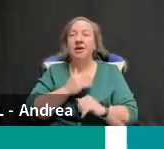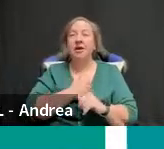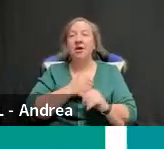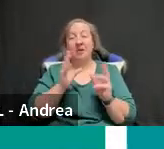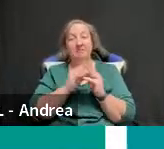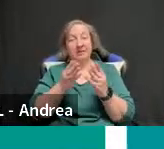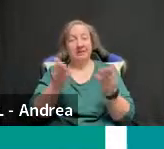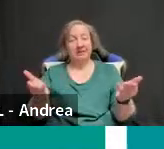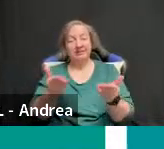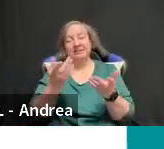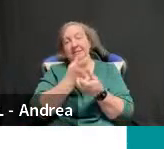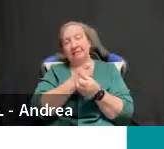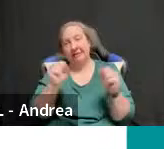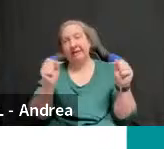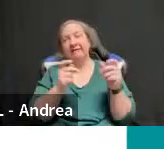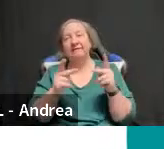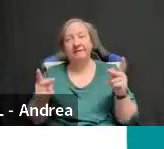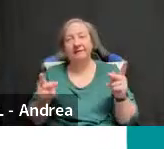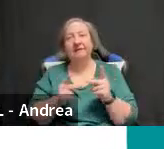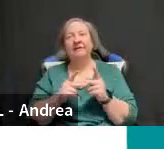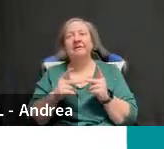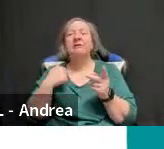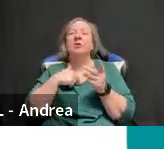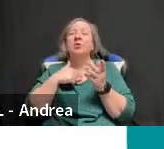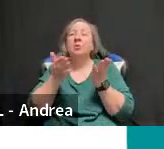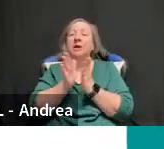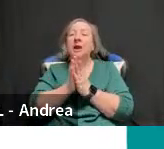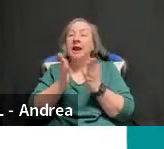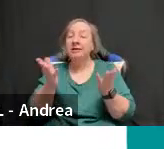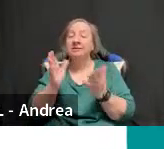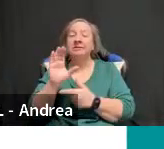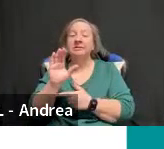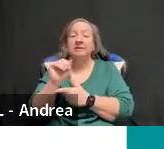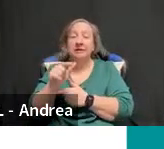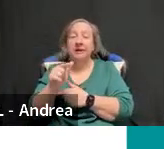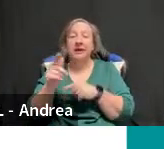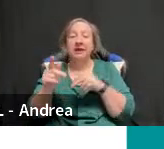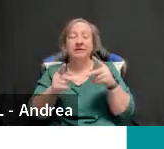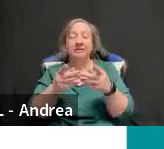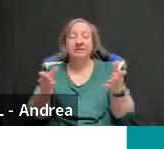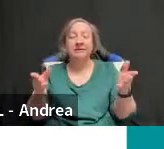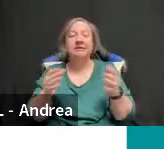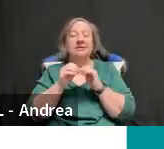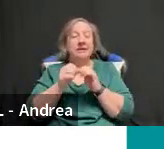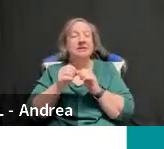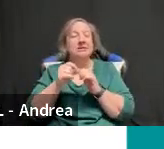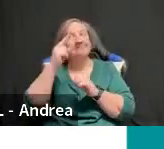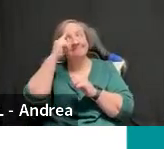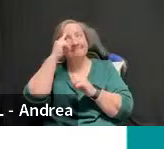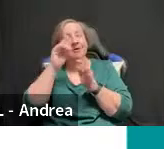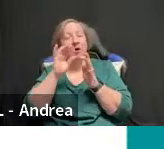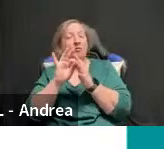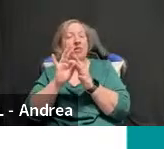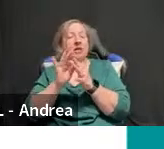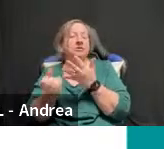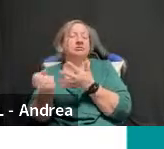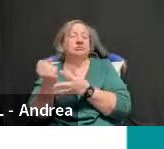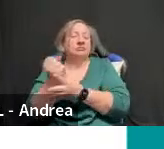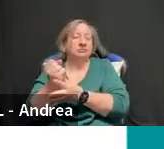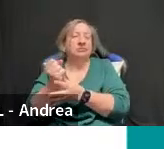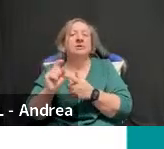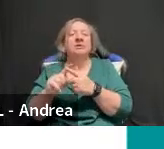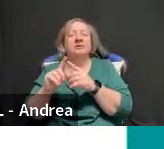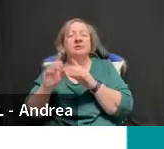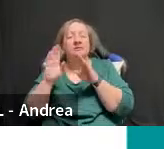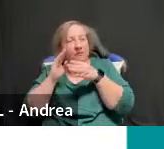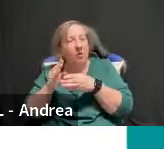space is a safe space, and we ask that our CAG members continue to put relationships first. They stay focused on our common